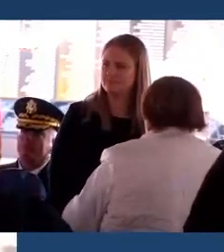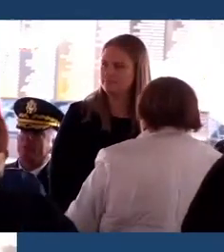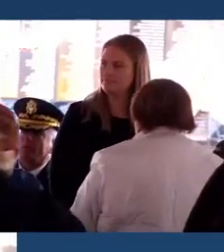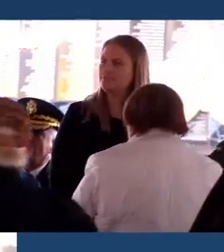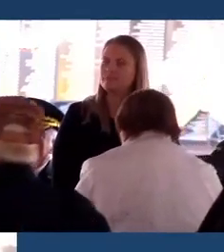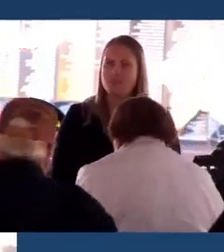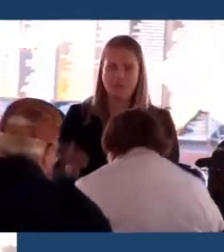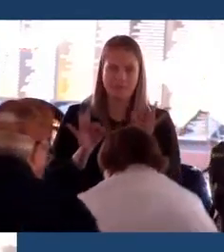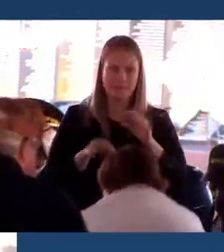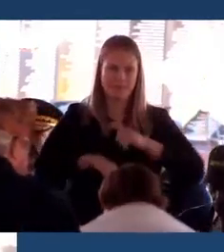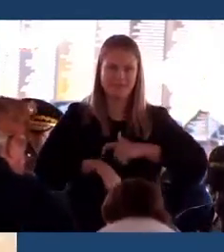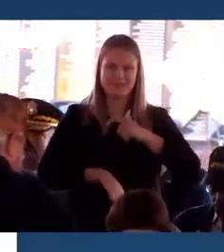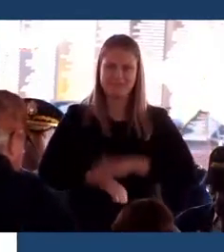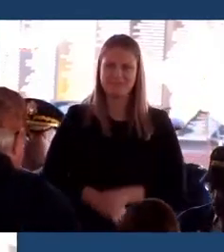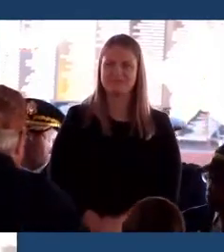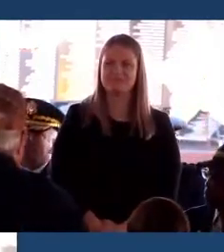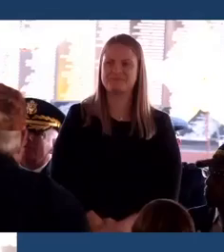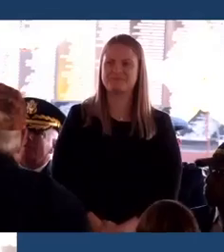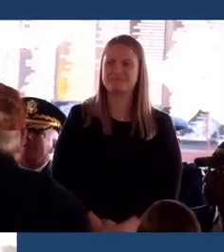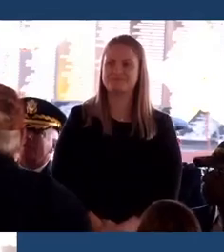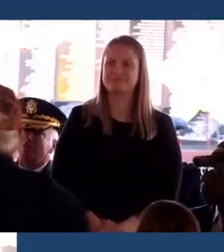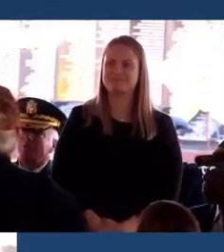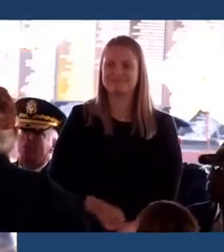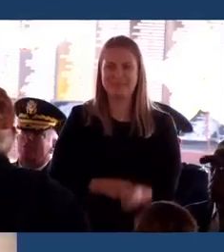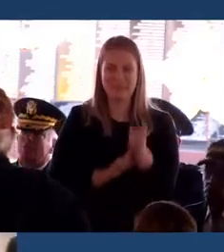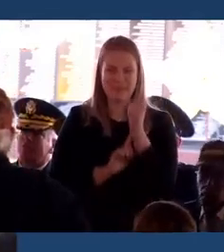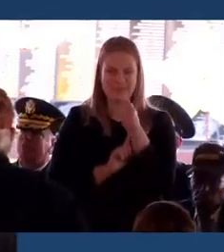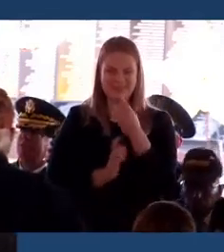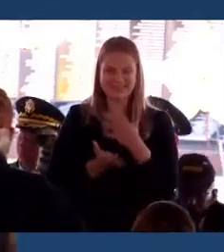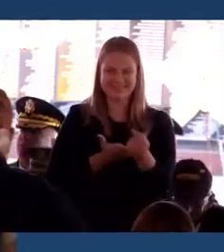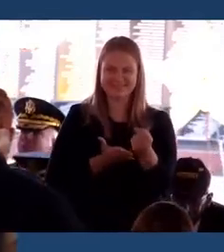Perfect timing. Down to the second.